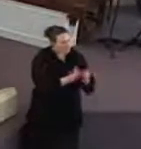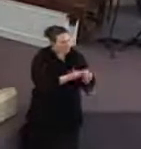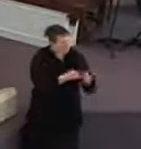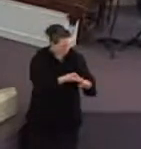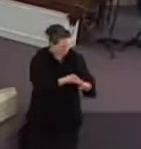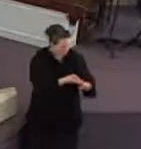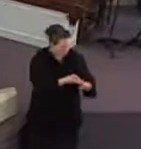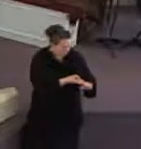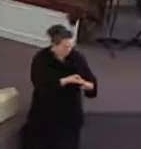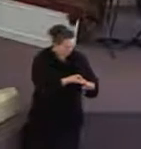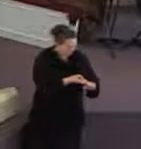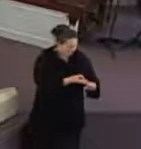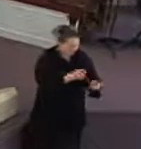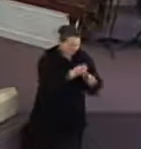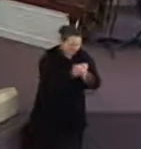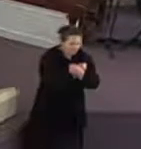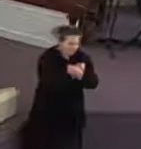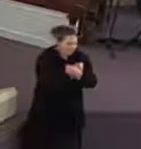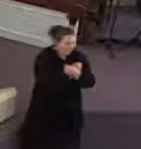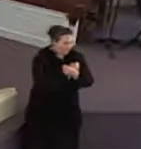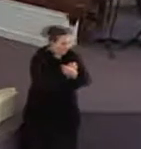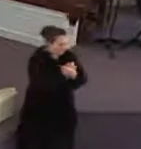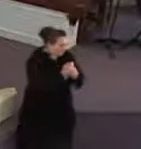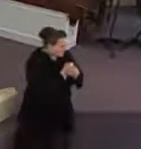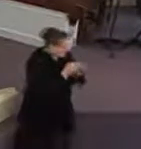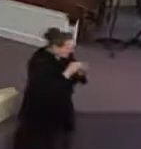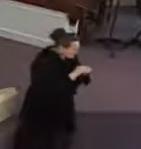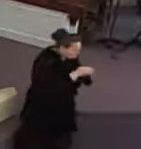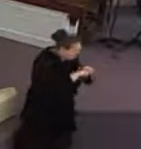Love keep no records of wrong.